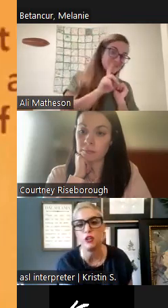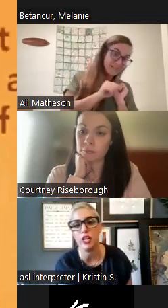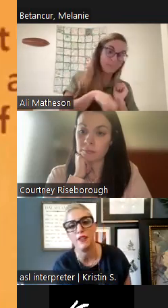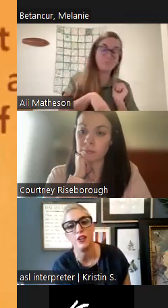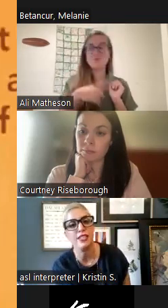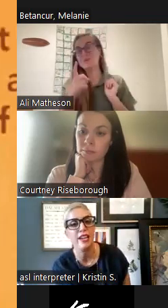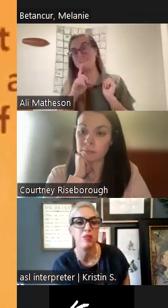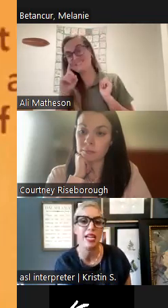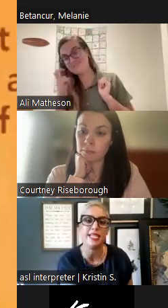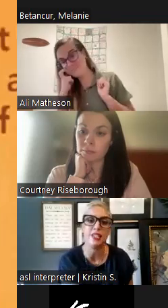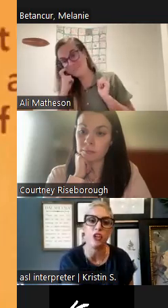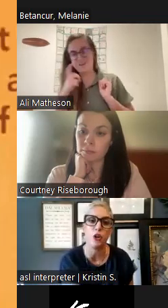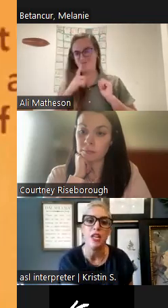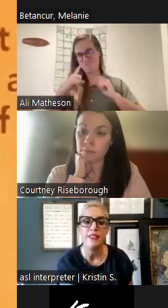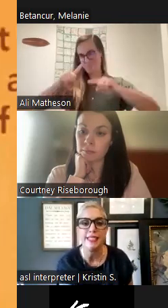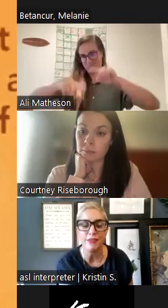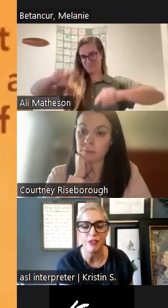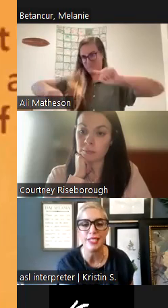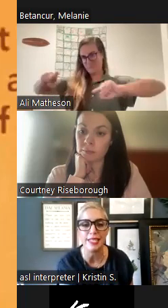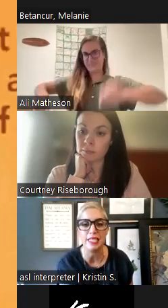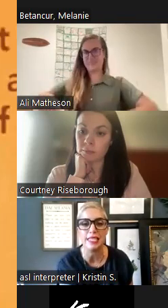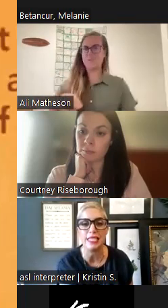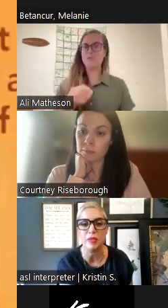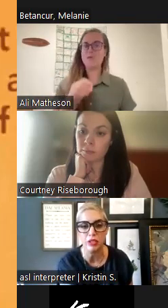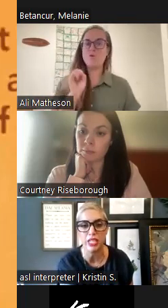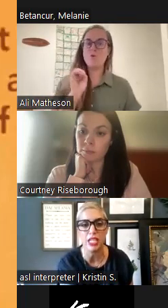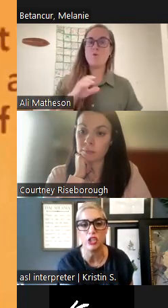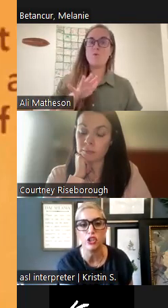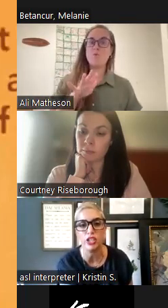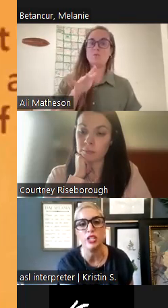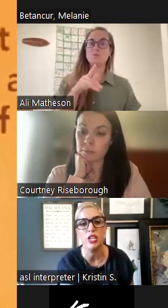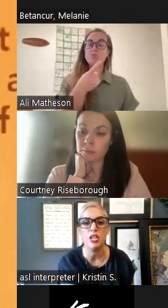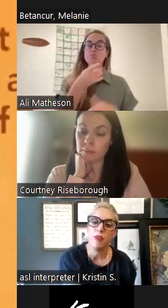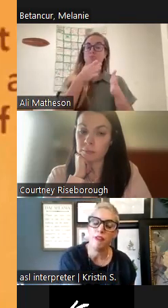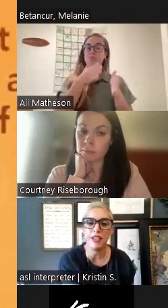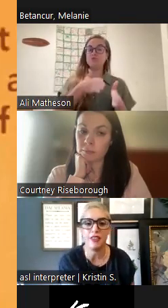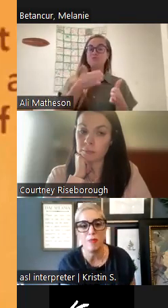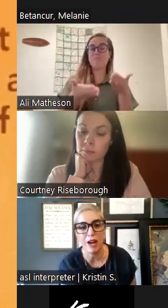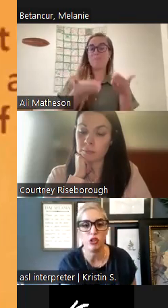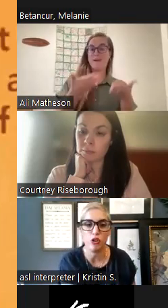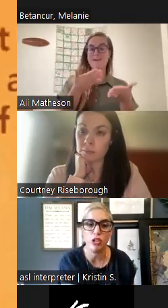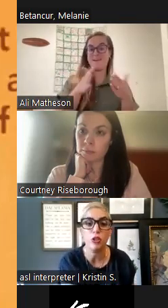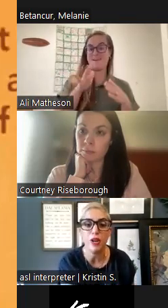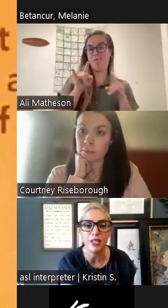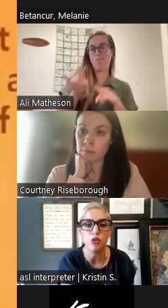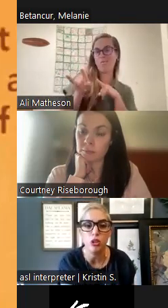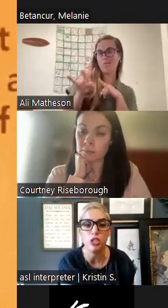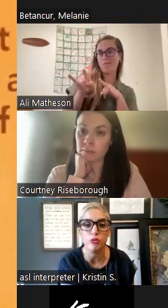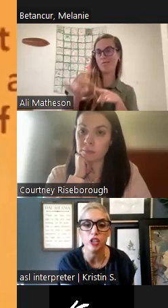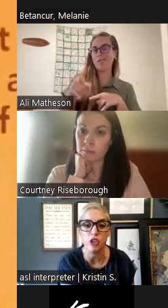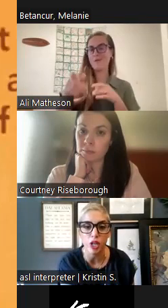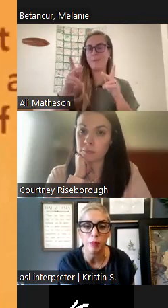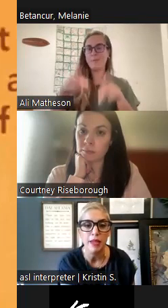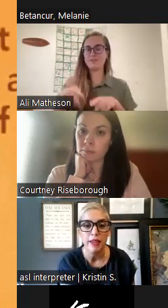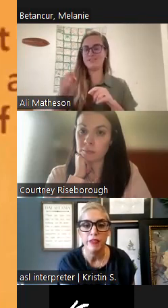hard of hearing. There's deaf blindness. So these differences in the disability could affect the power struggle and who has control